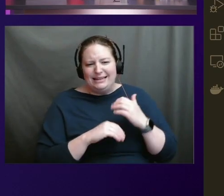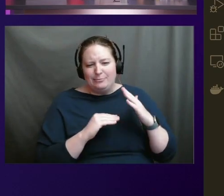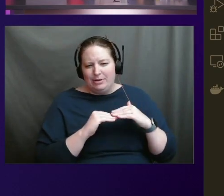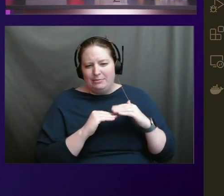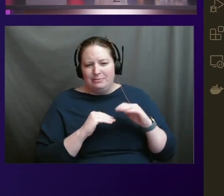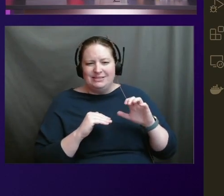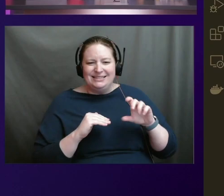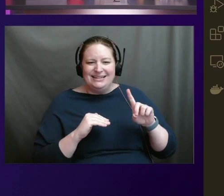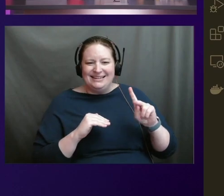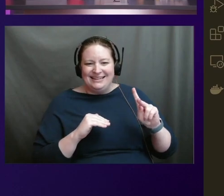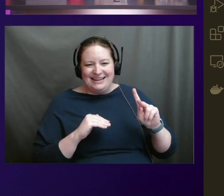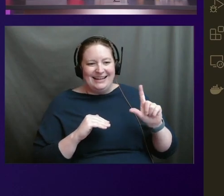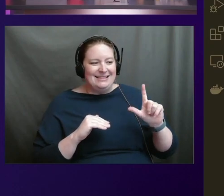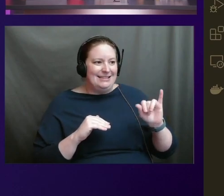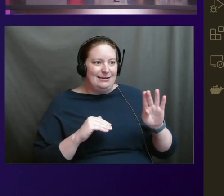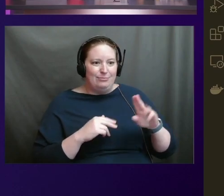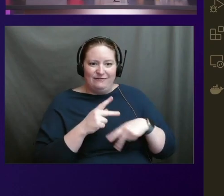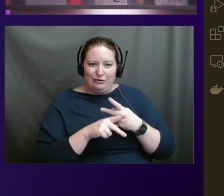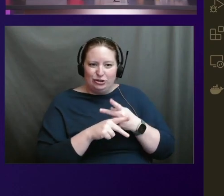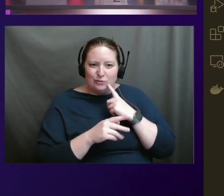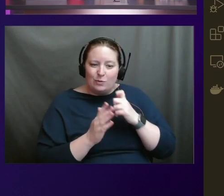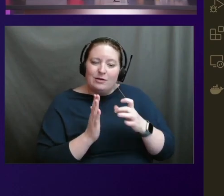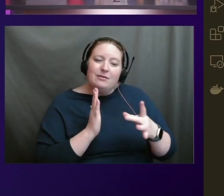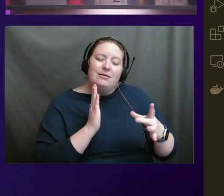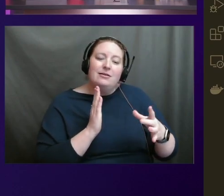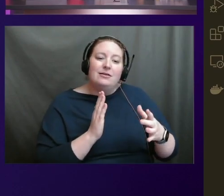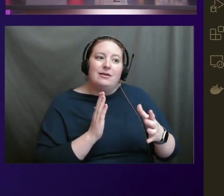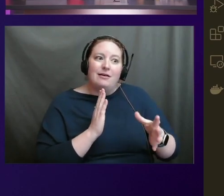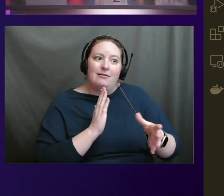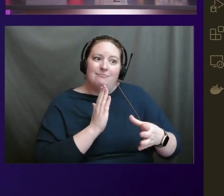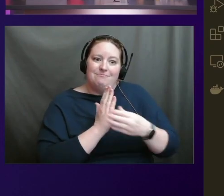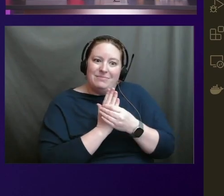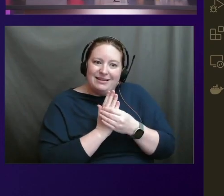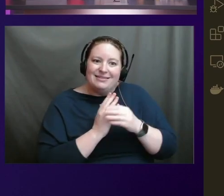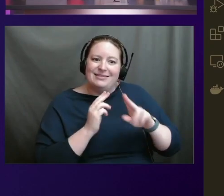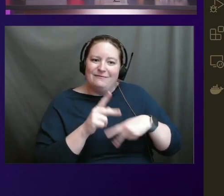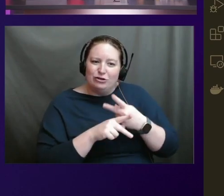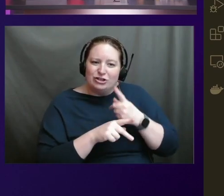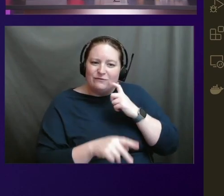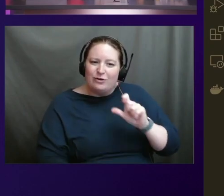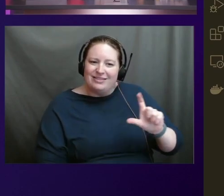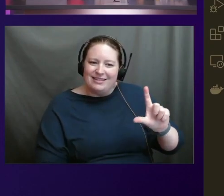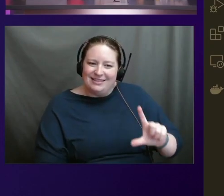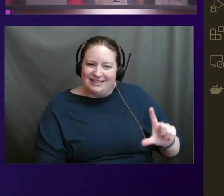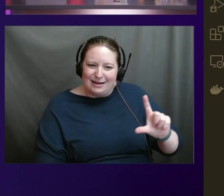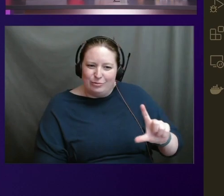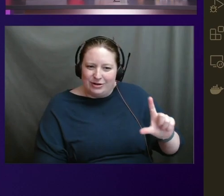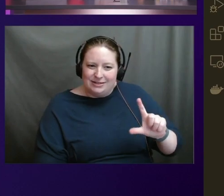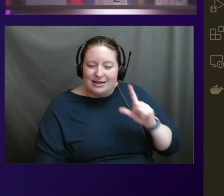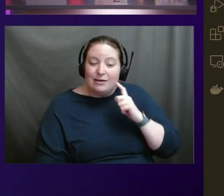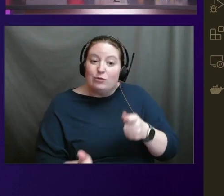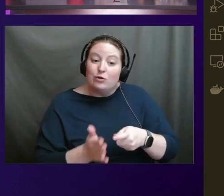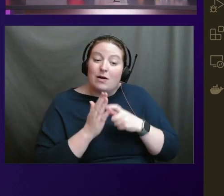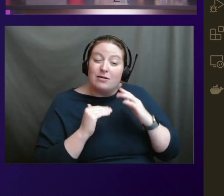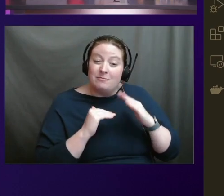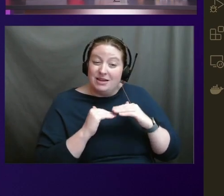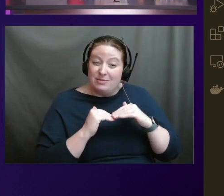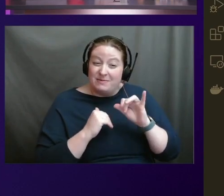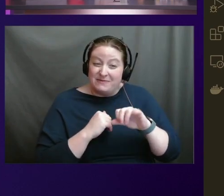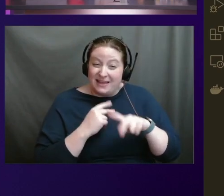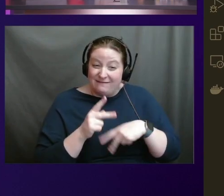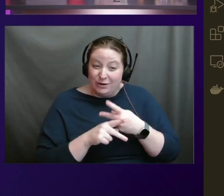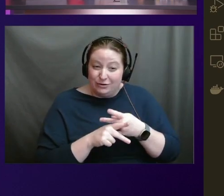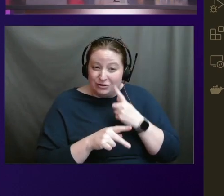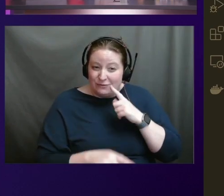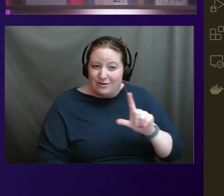version here is going to pin the version in the library's dev dependencies and require a minimum of this version in the